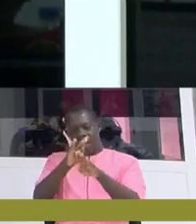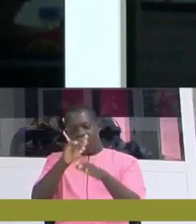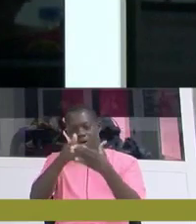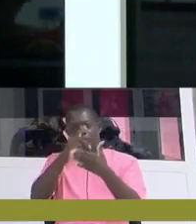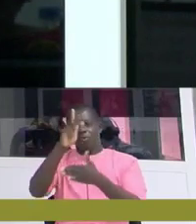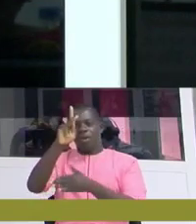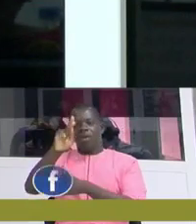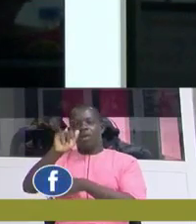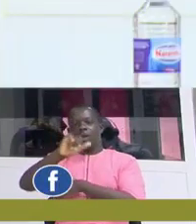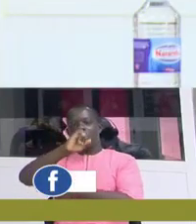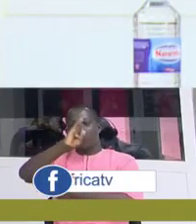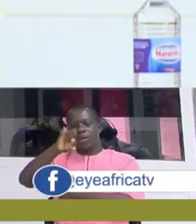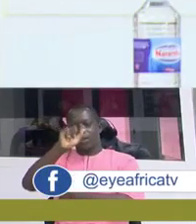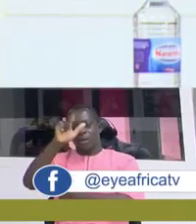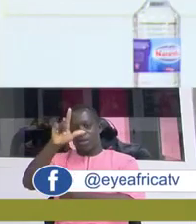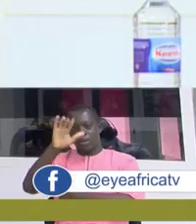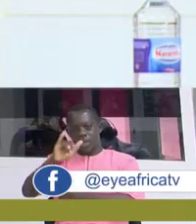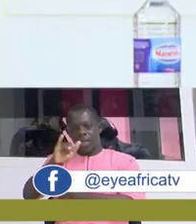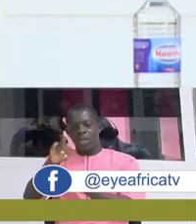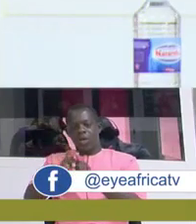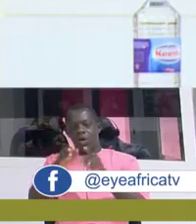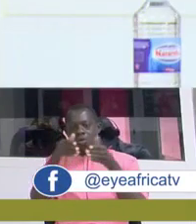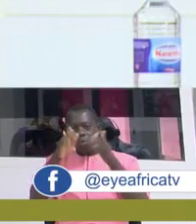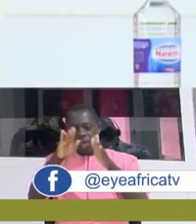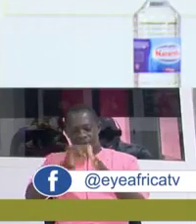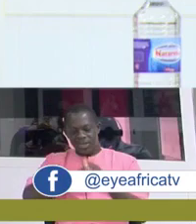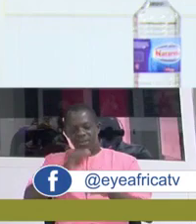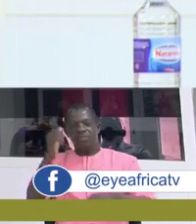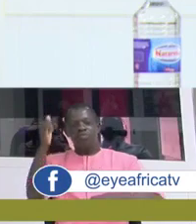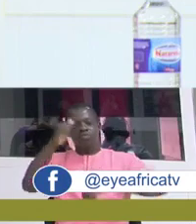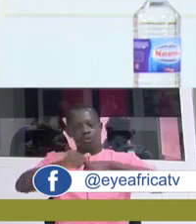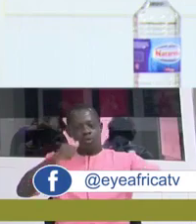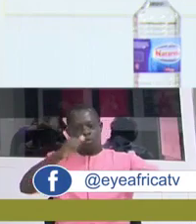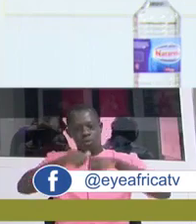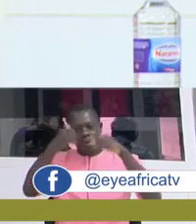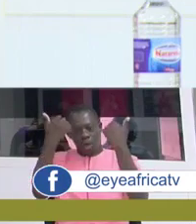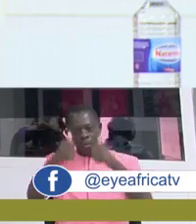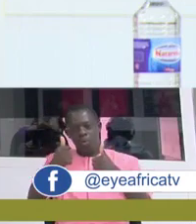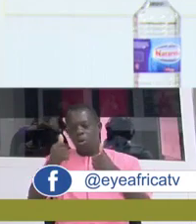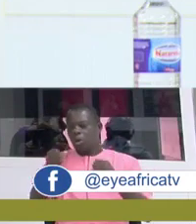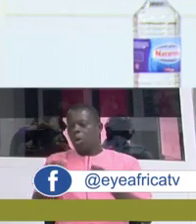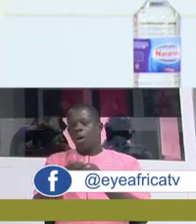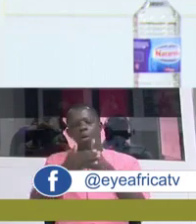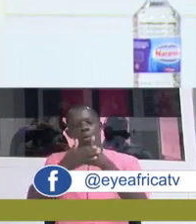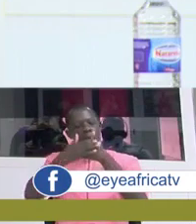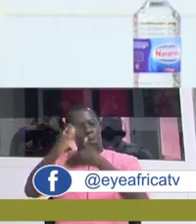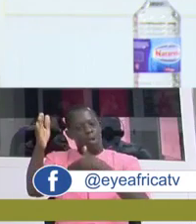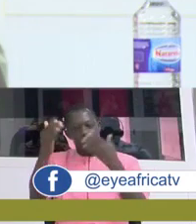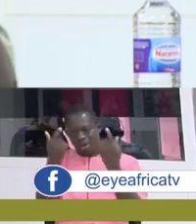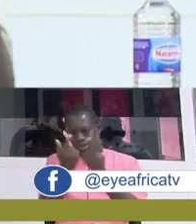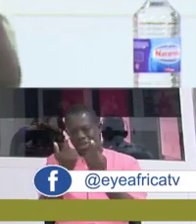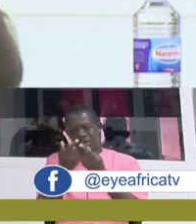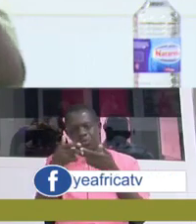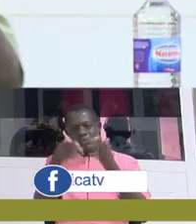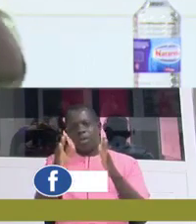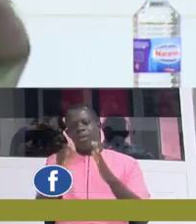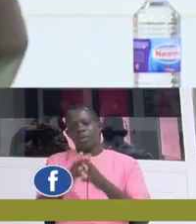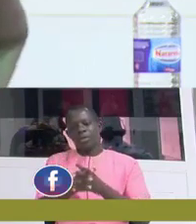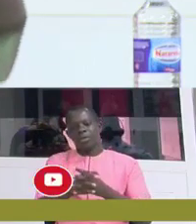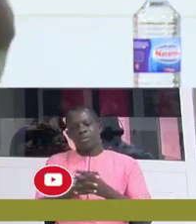The amount of beatings I went through was too much. For no problem,